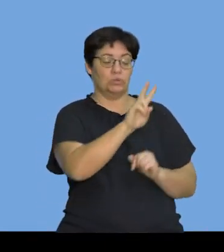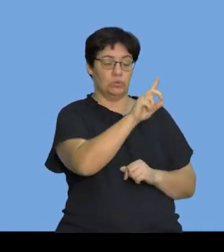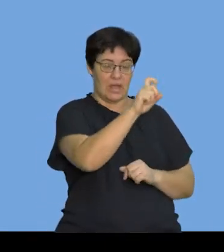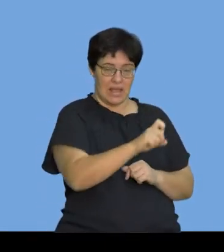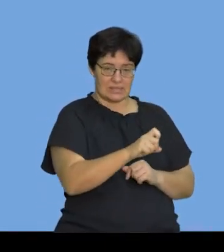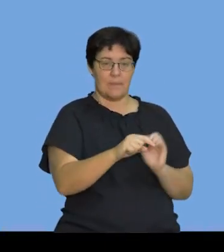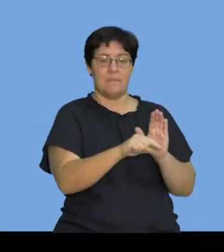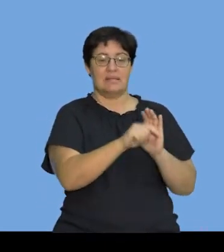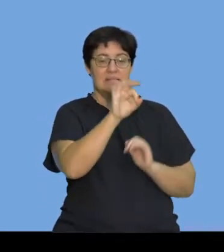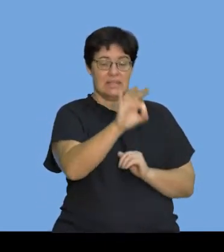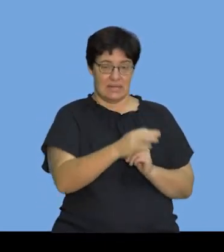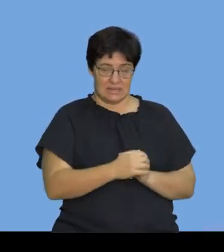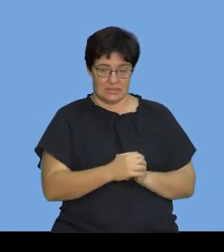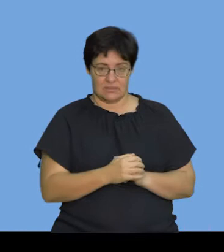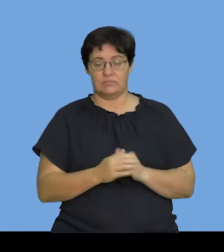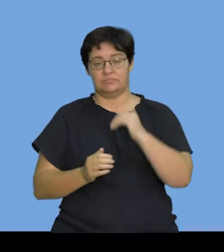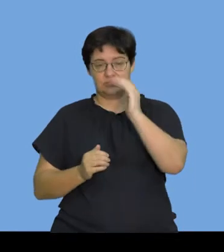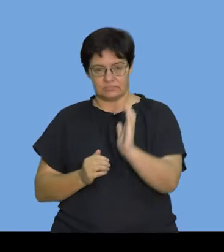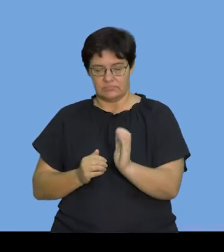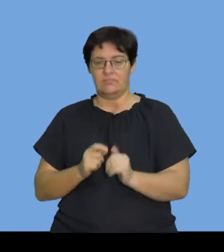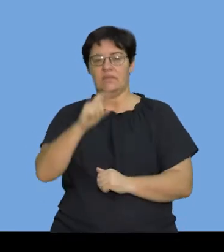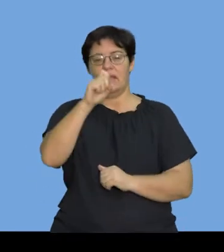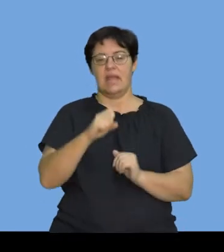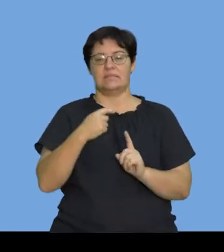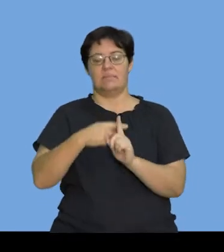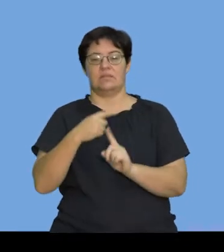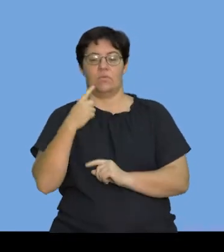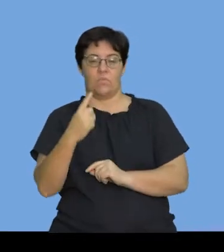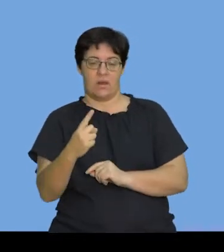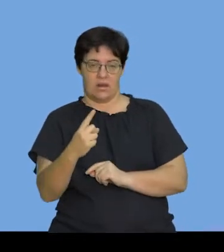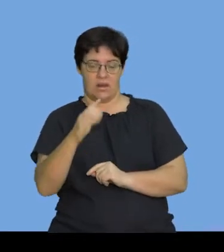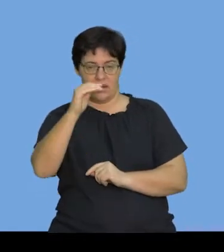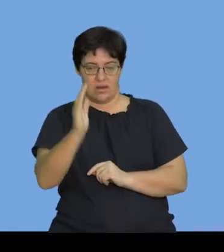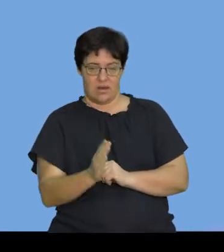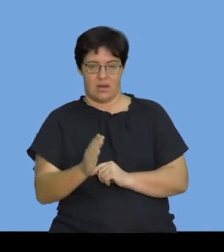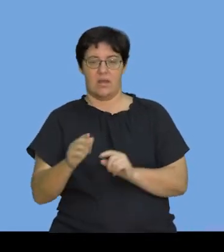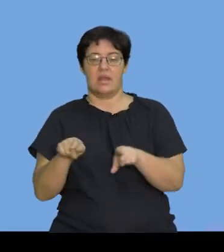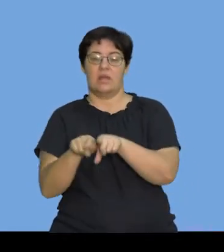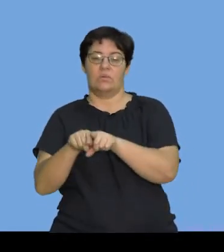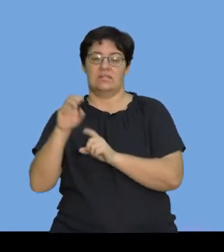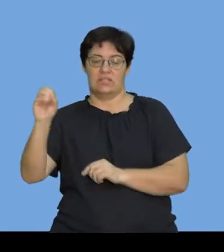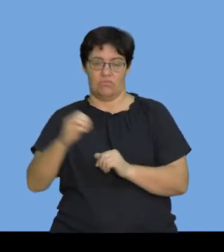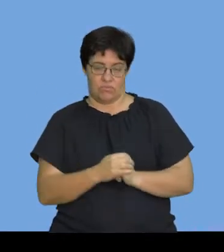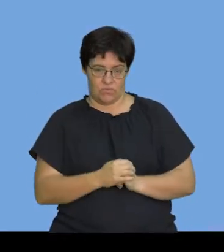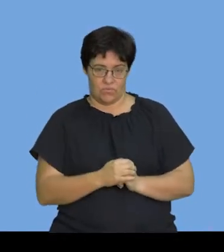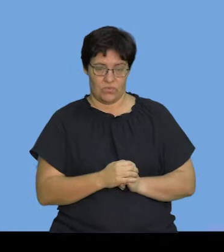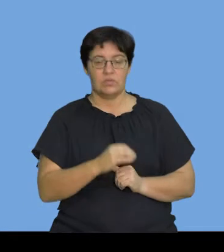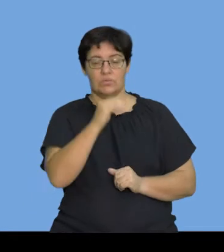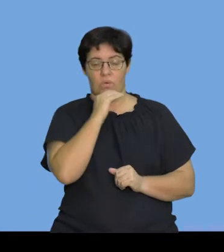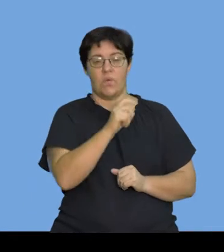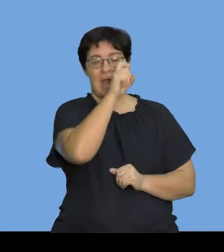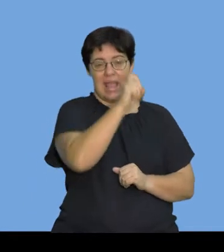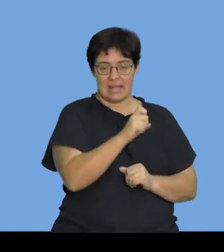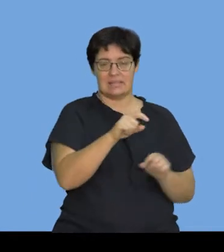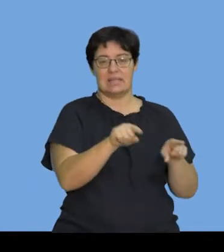3 and x plus 1 equal to 0. Then I have x equal to